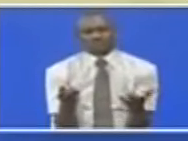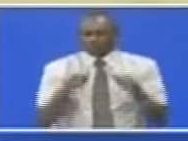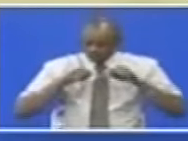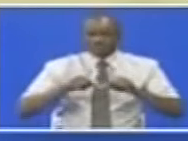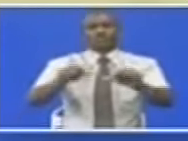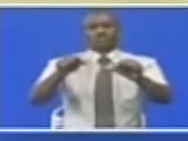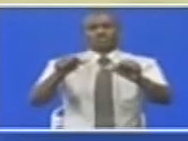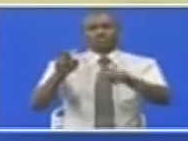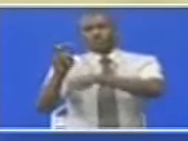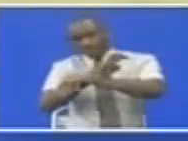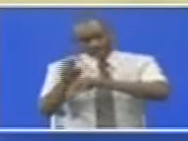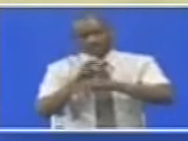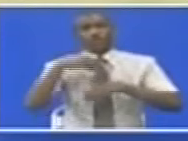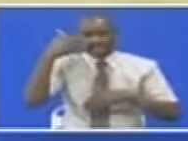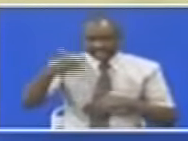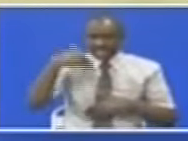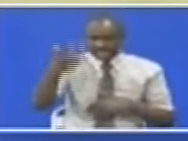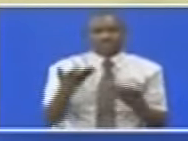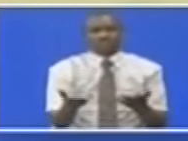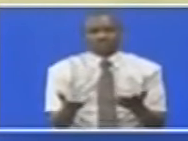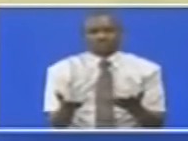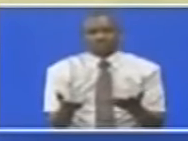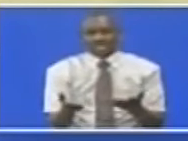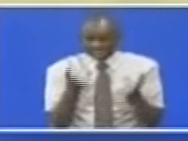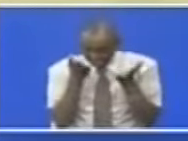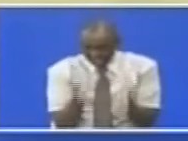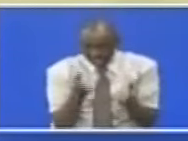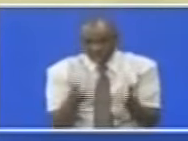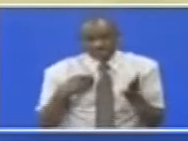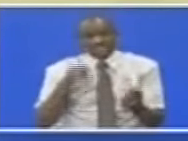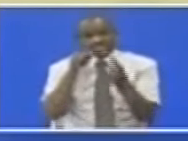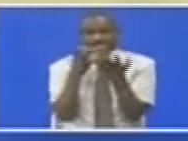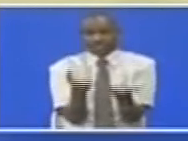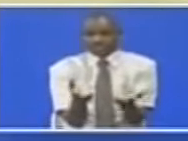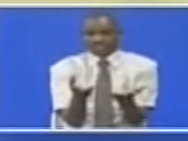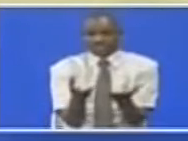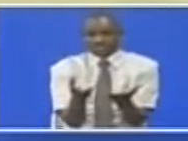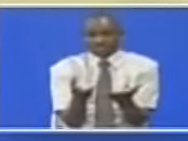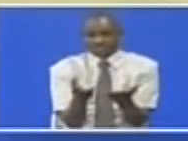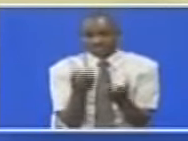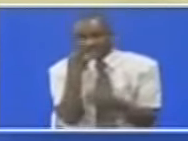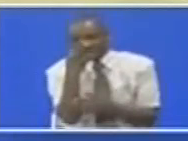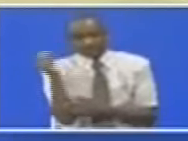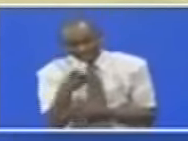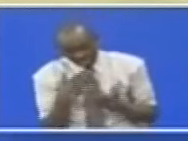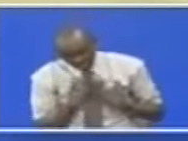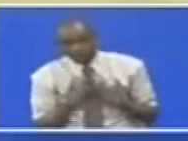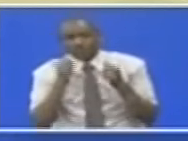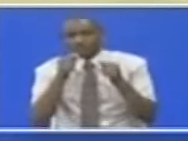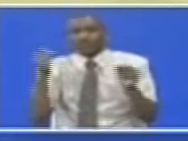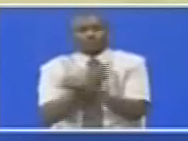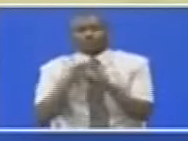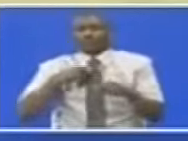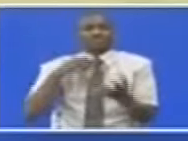continuously on daily, weekly, and now the targets for the quarter are also checked, we won't have a situation